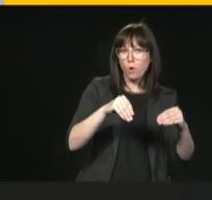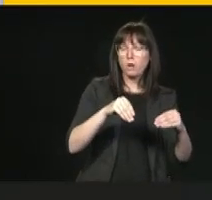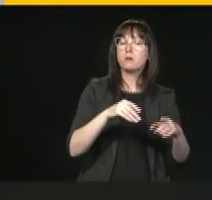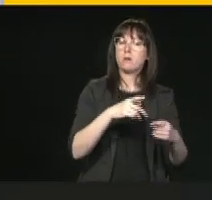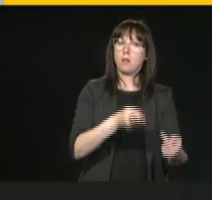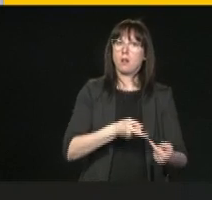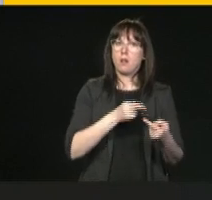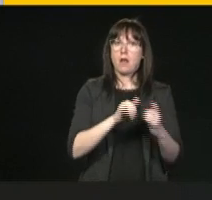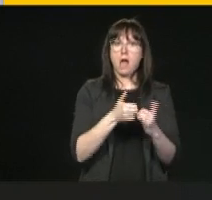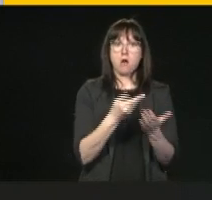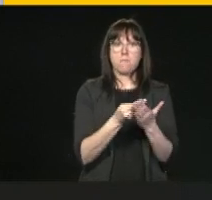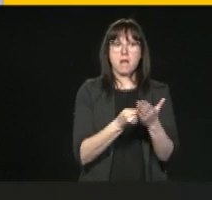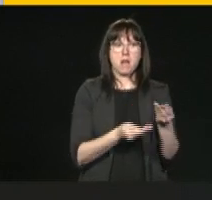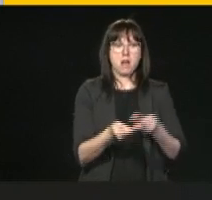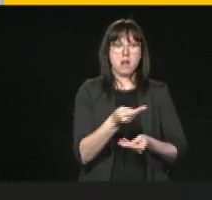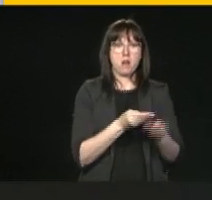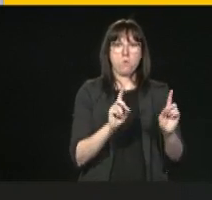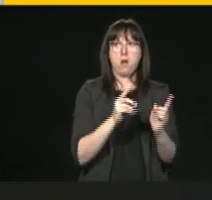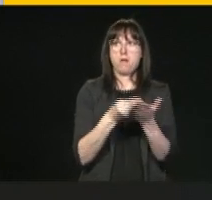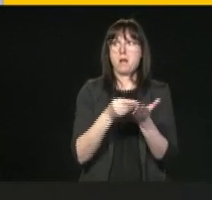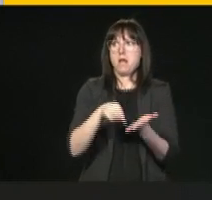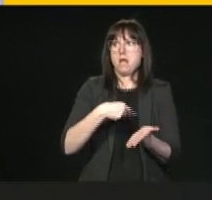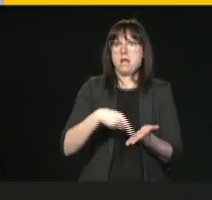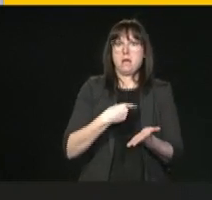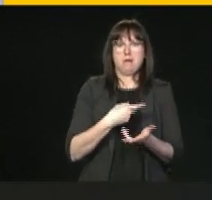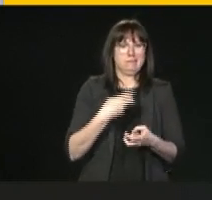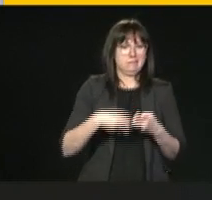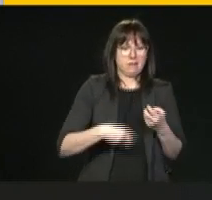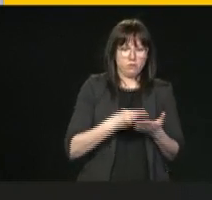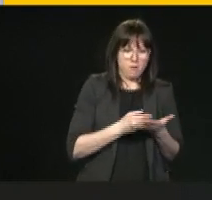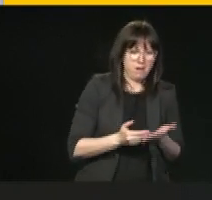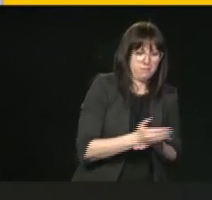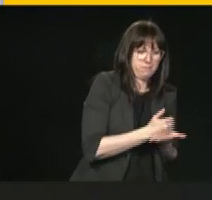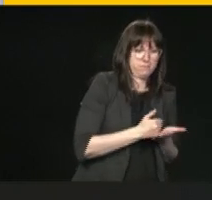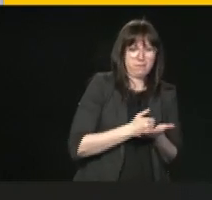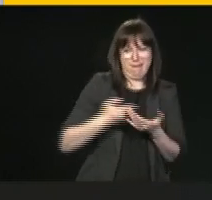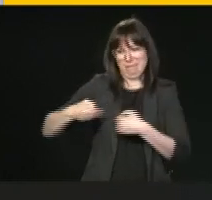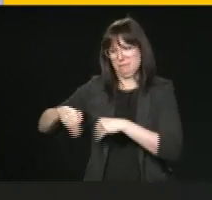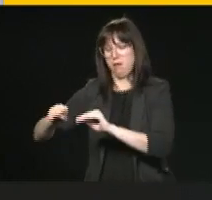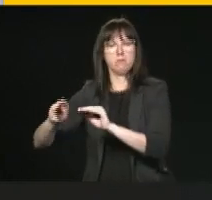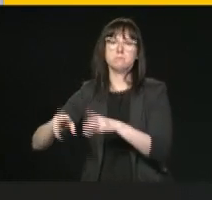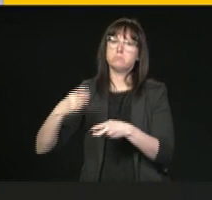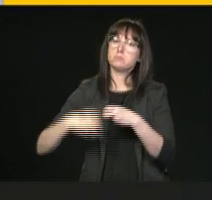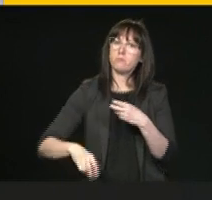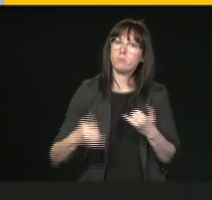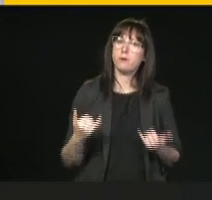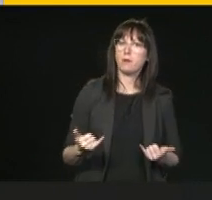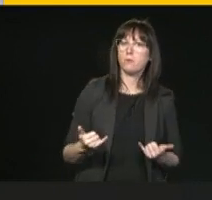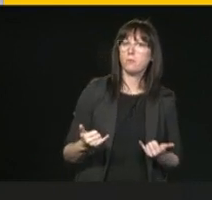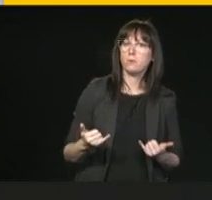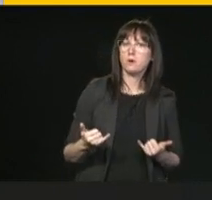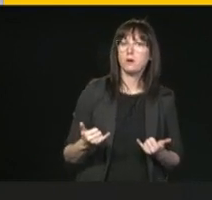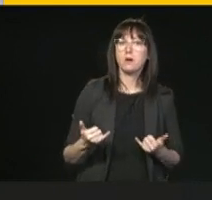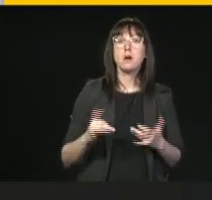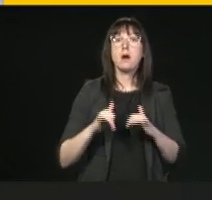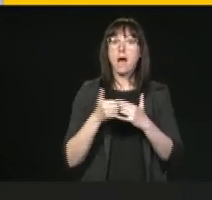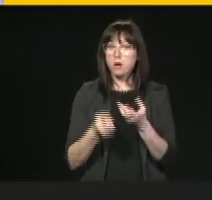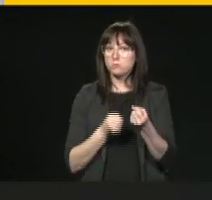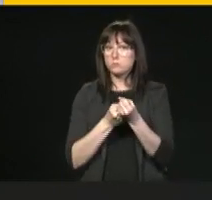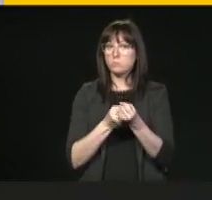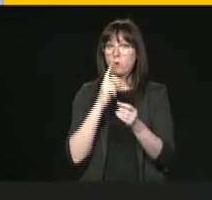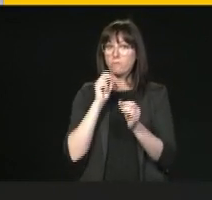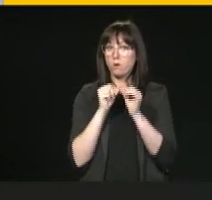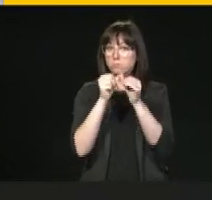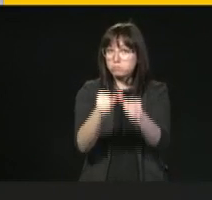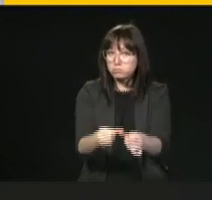with cash flow right now. It's hard to raise money and make money in this climate. So to help you bridge to better times, we